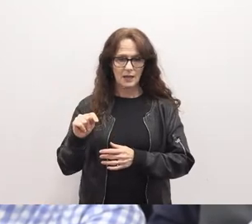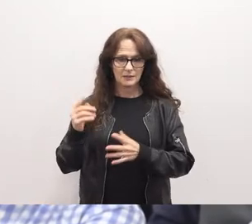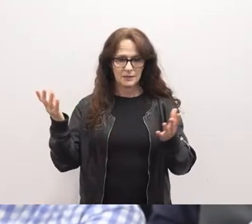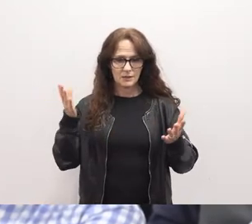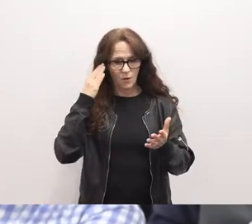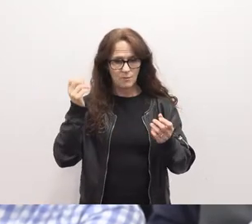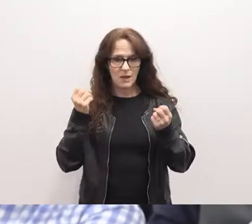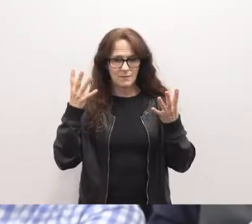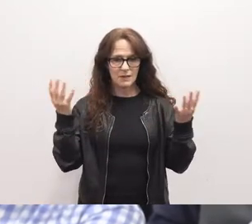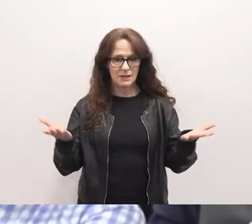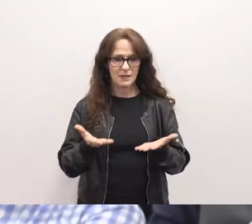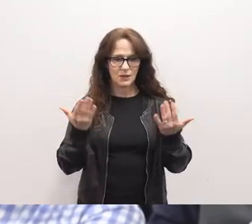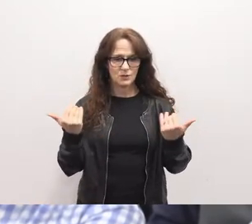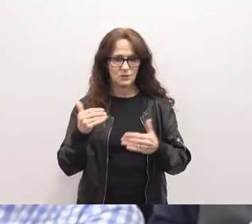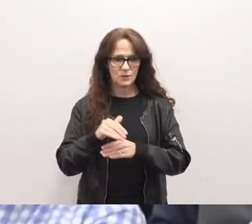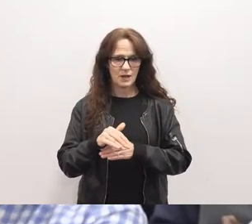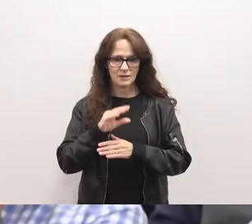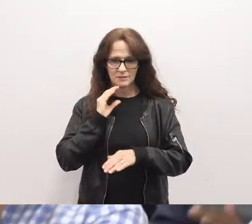tonight.